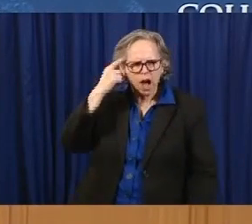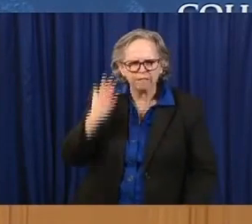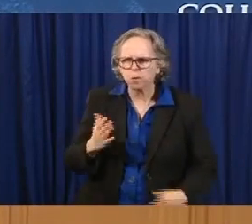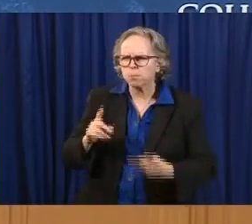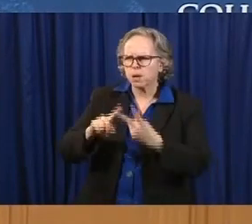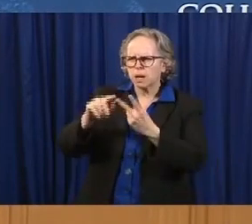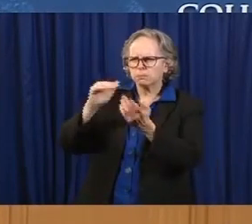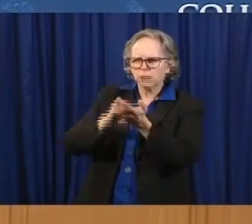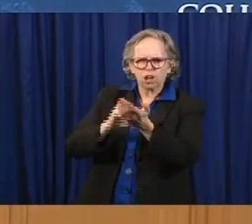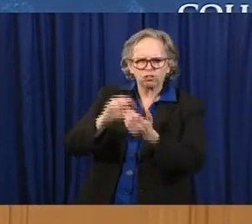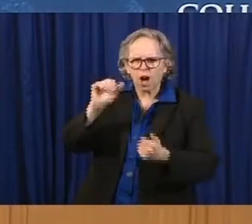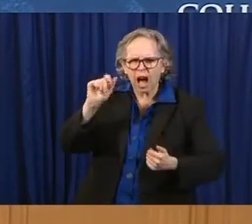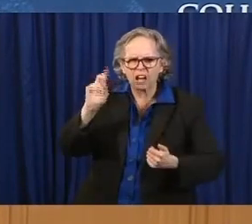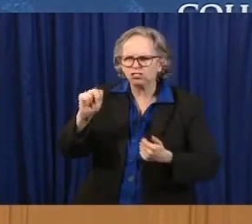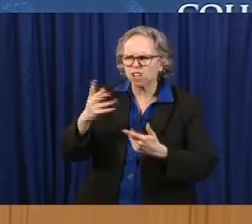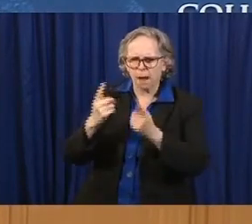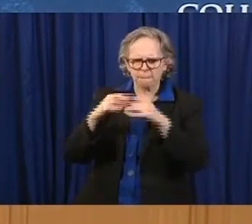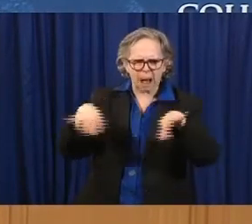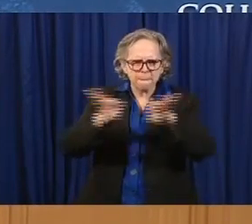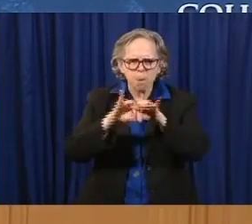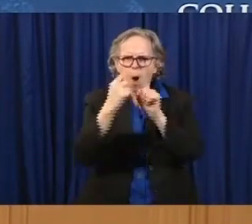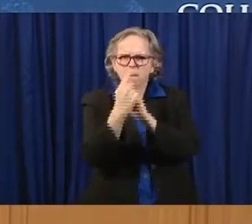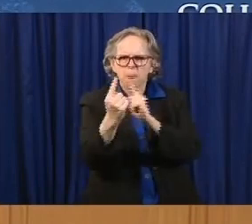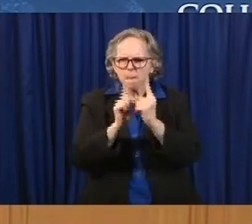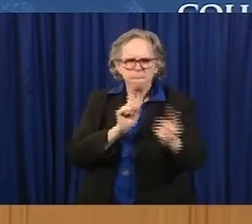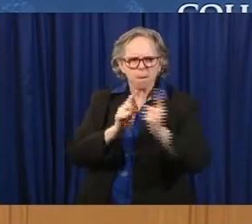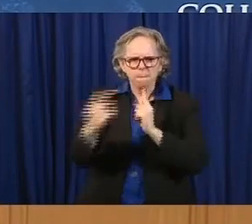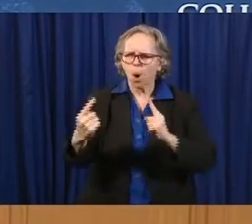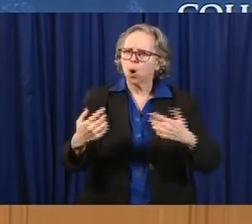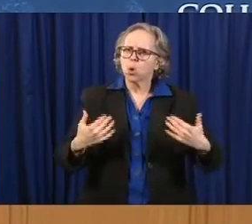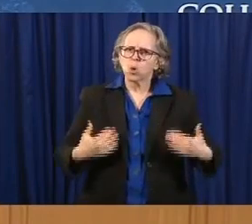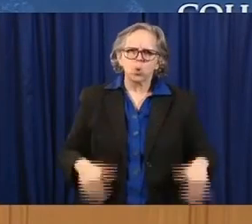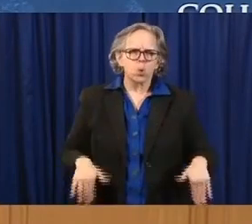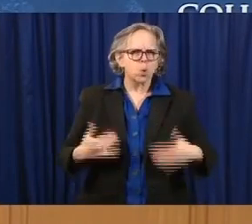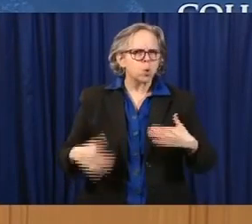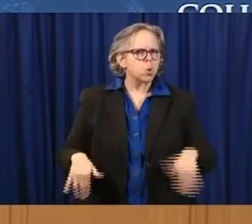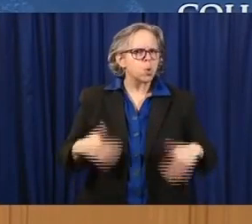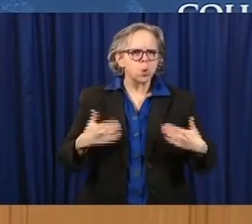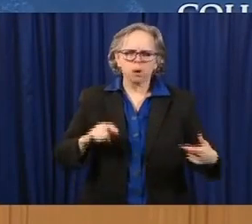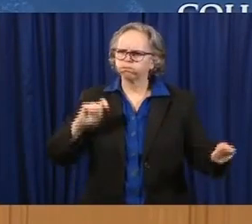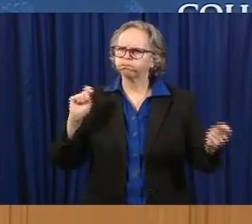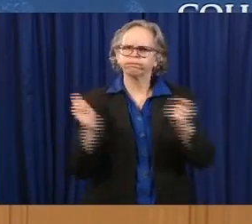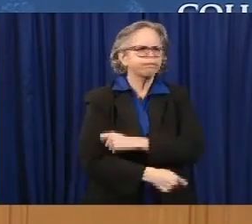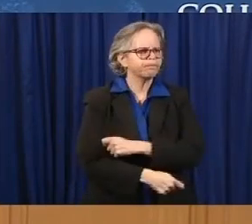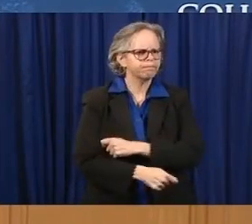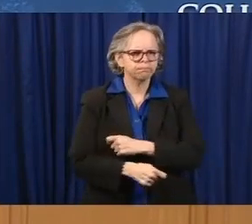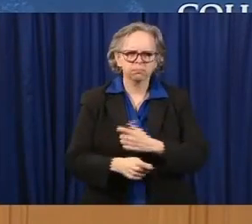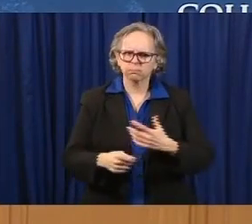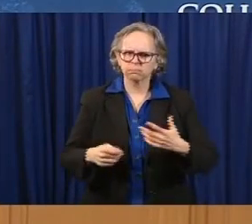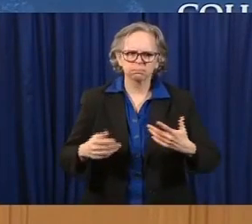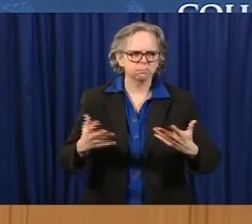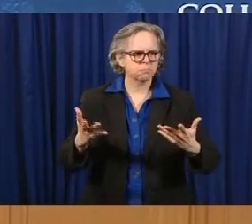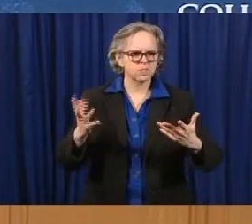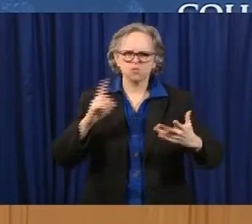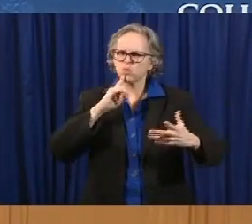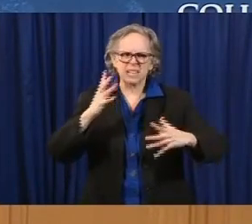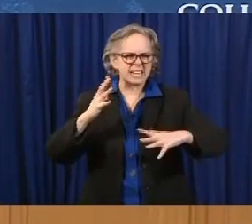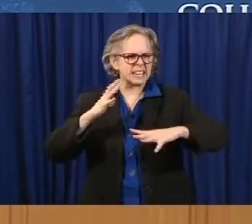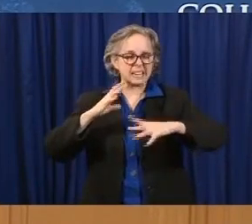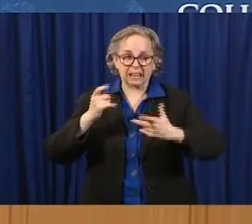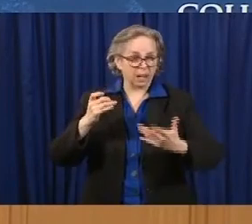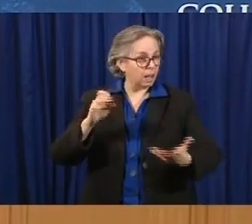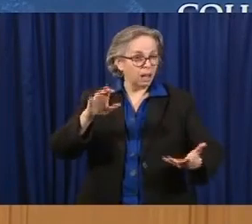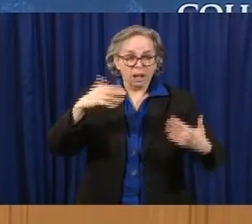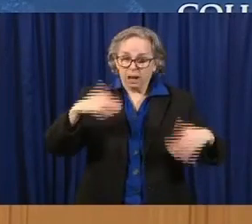distancing, our greatest hope and goal, probably our greatest victory as a community, is if we never had to open